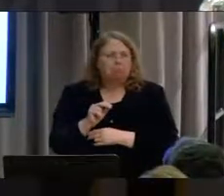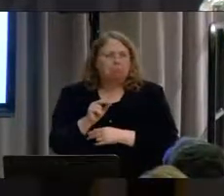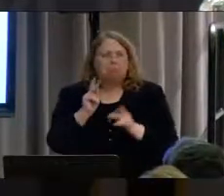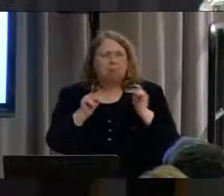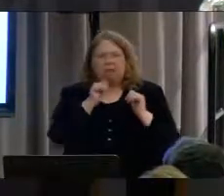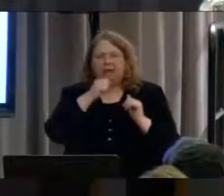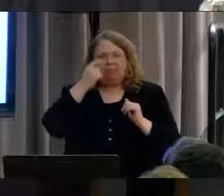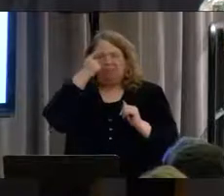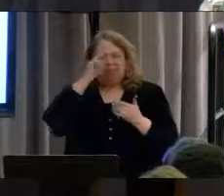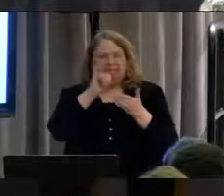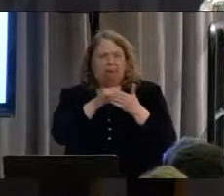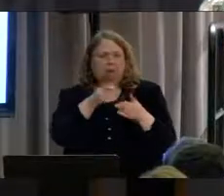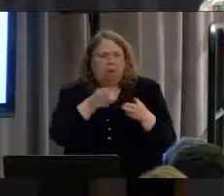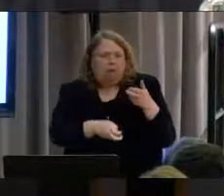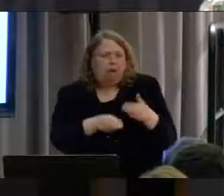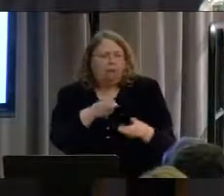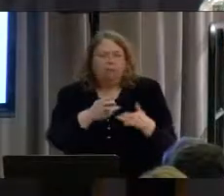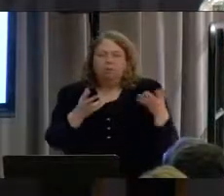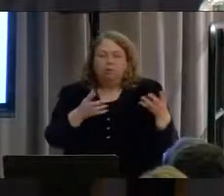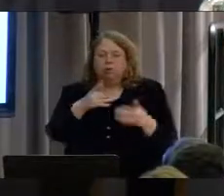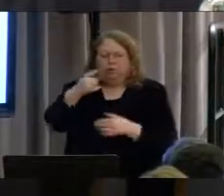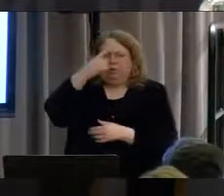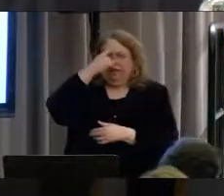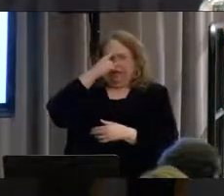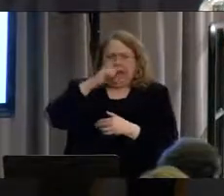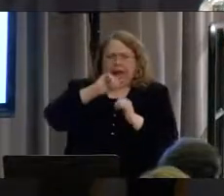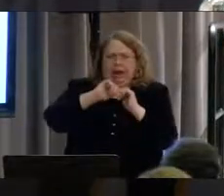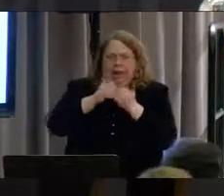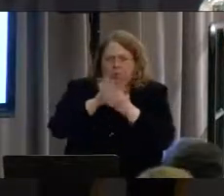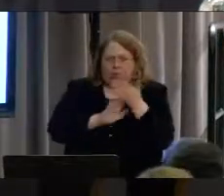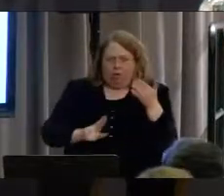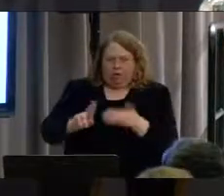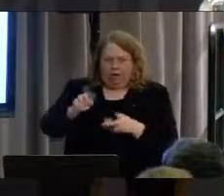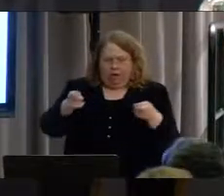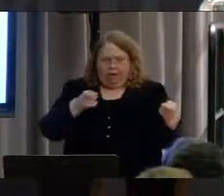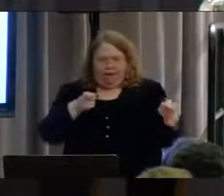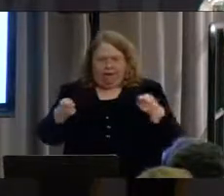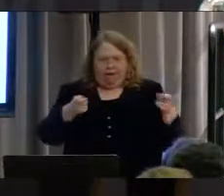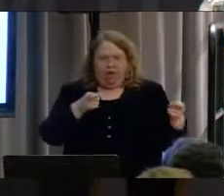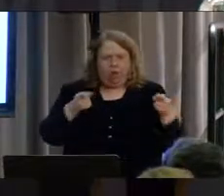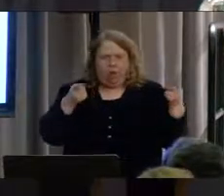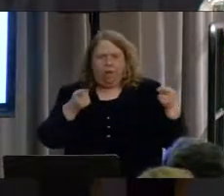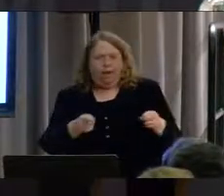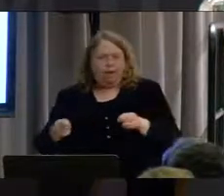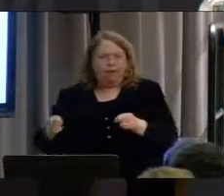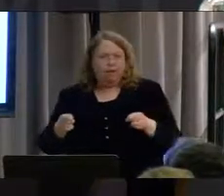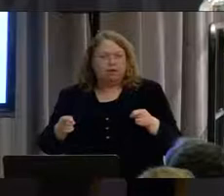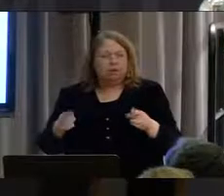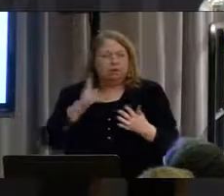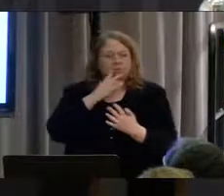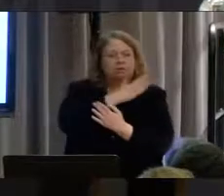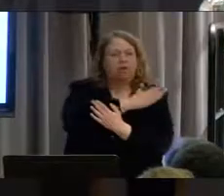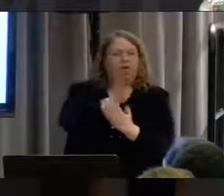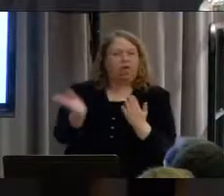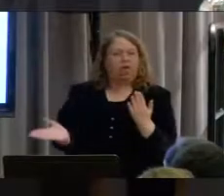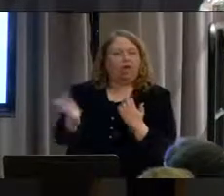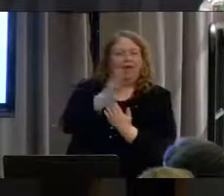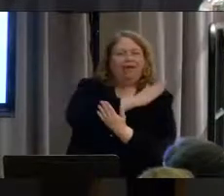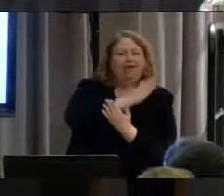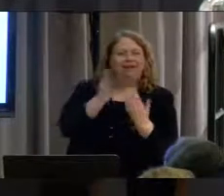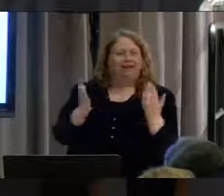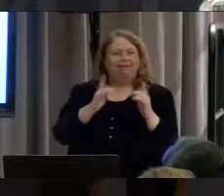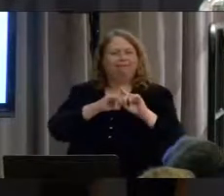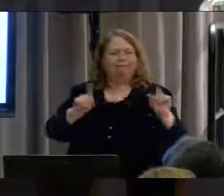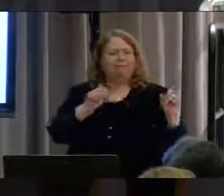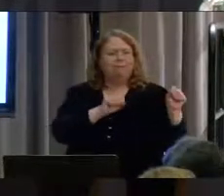anybody. So as you think about how universities are dealing with this, it's across the whole range of possibilities,